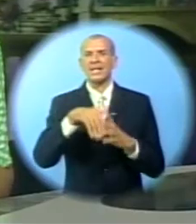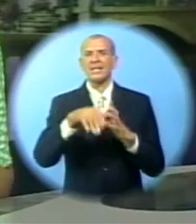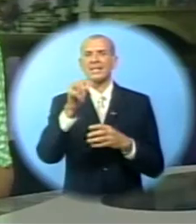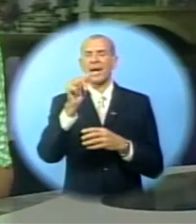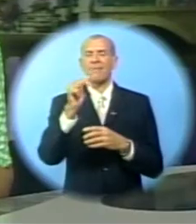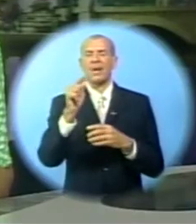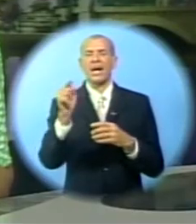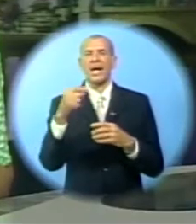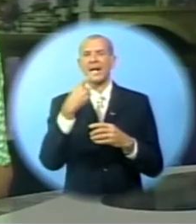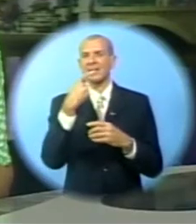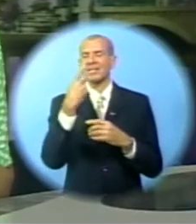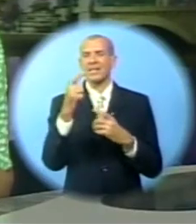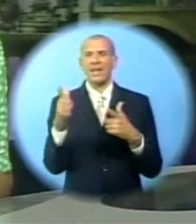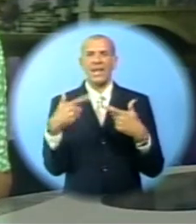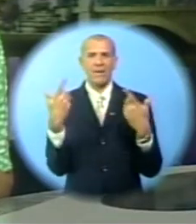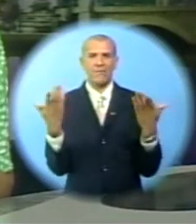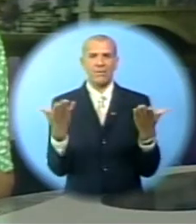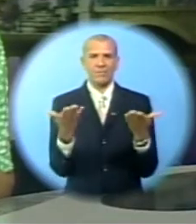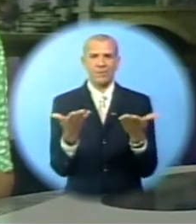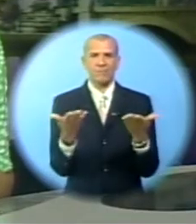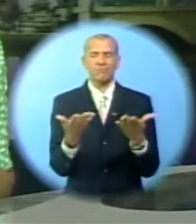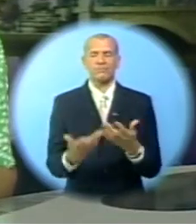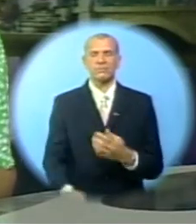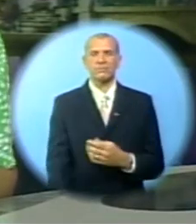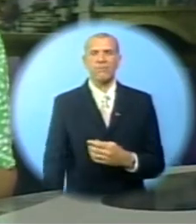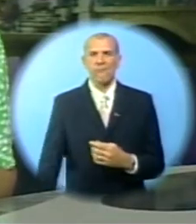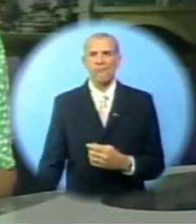and joins us live. Good evening, Rosemary.